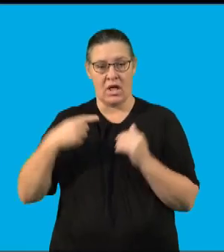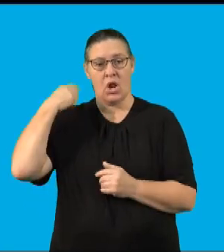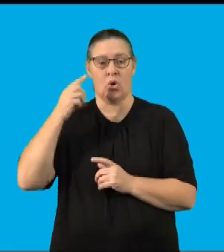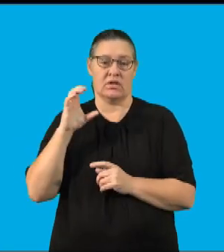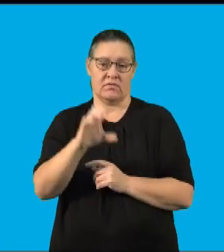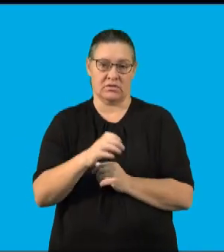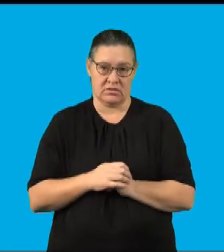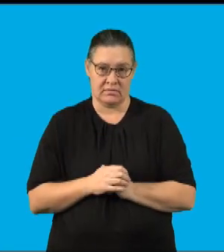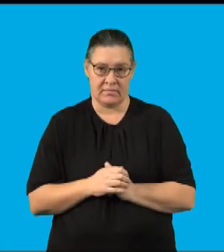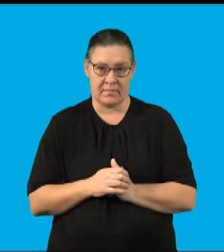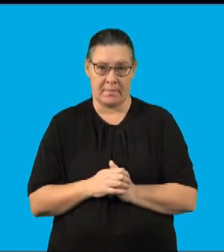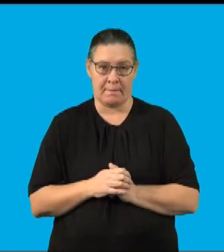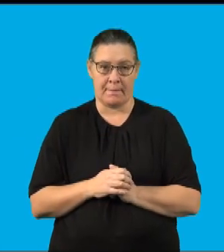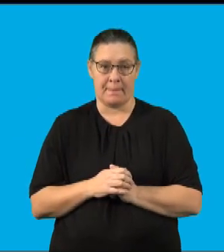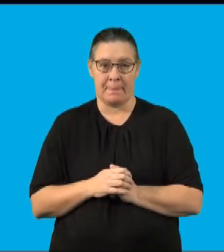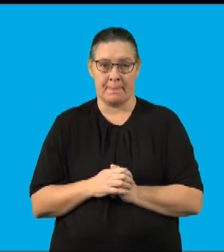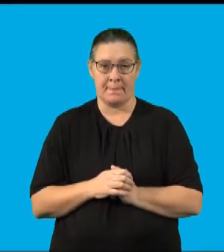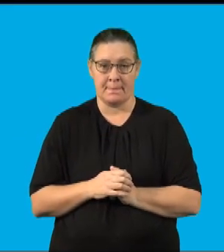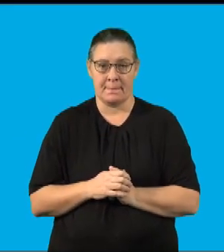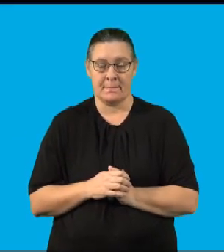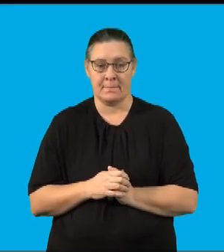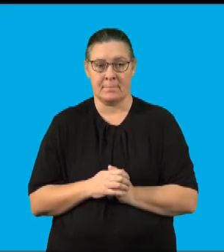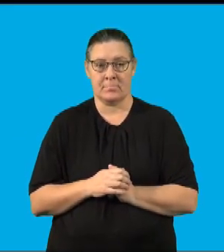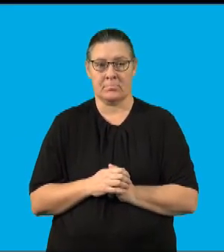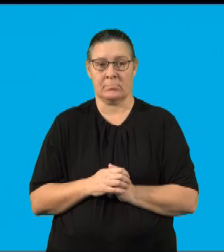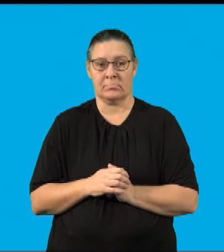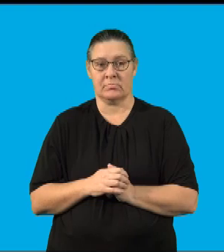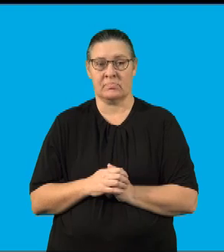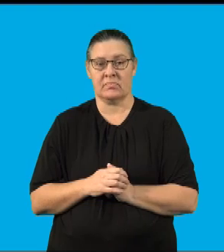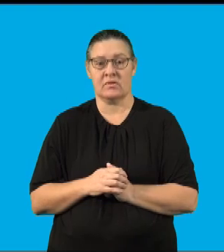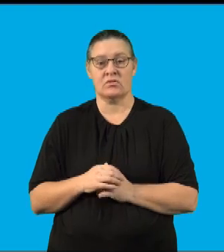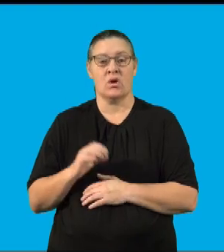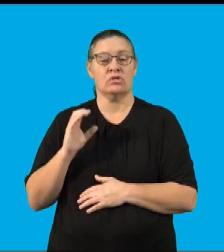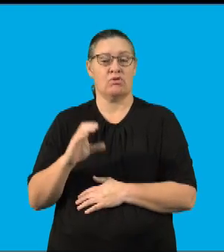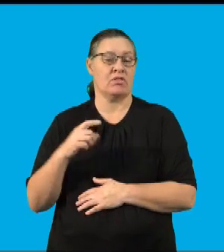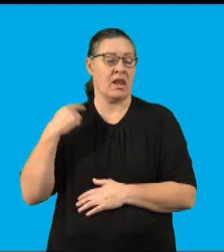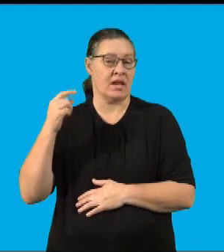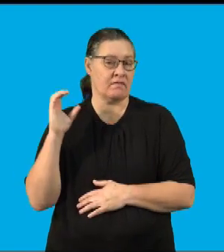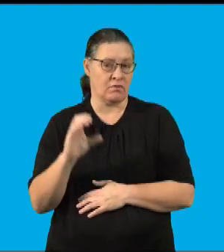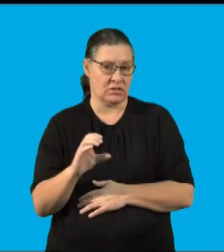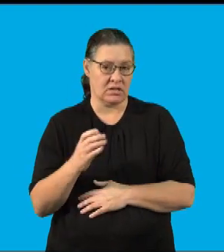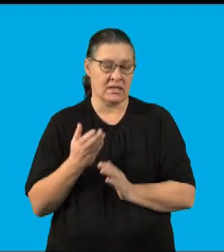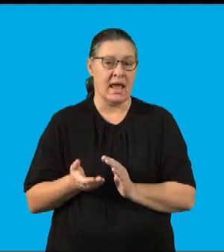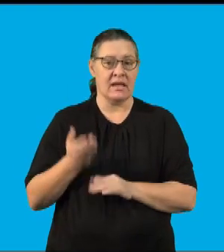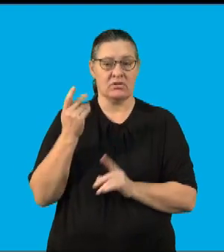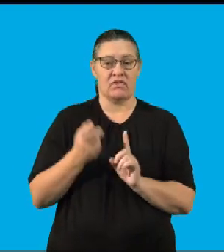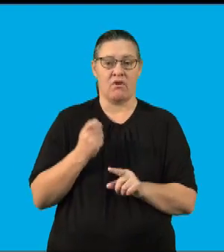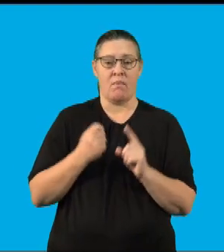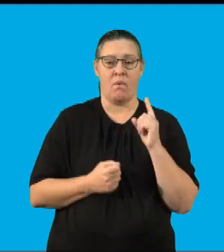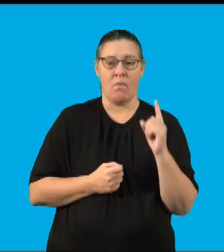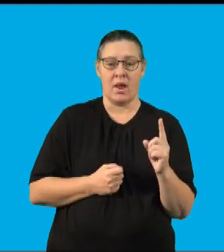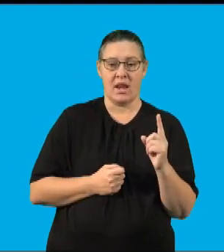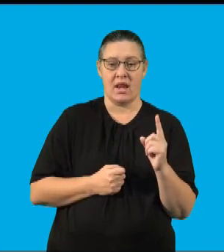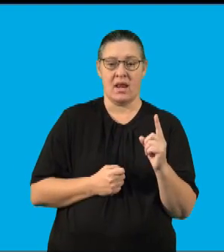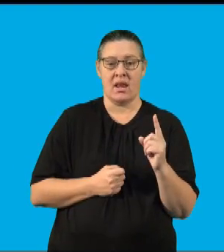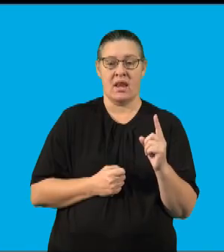have just the London forces. They have the London forces. So the strength of the London force is going to increase as you're